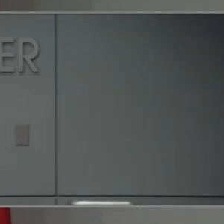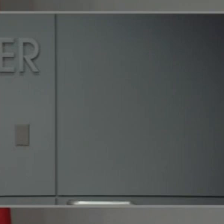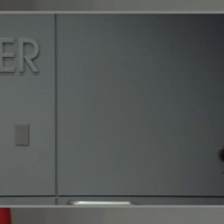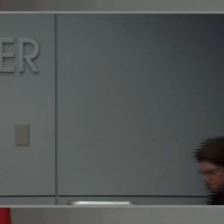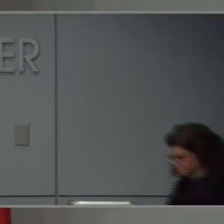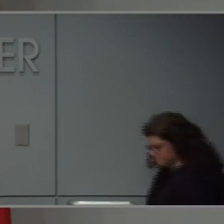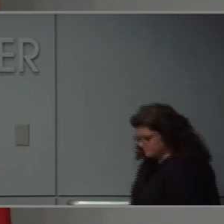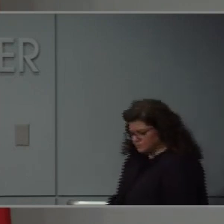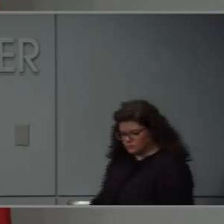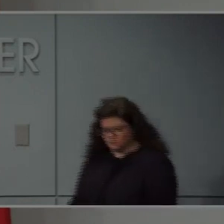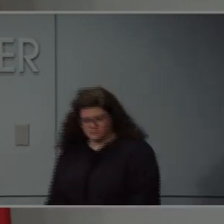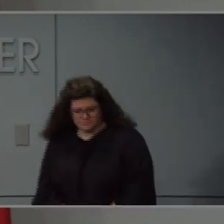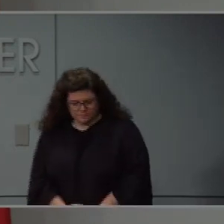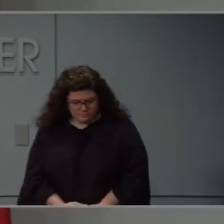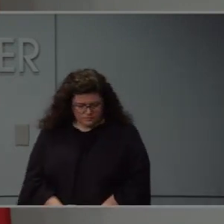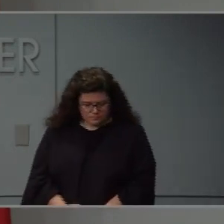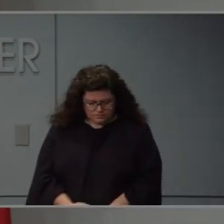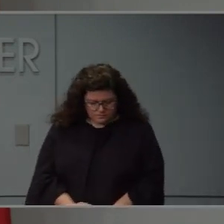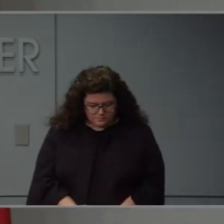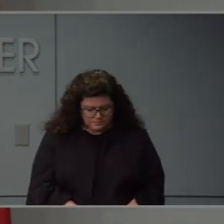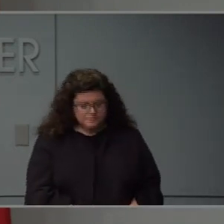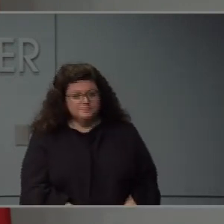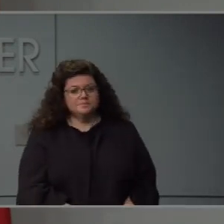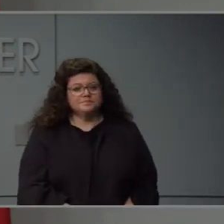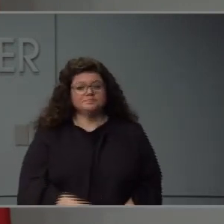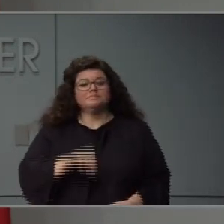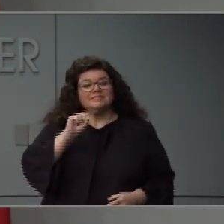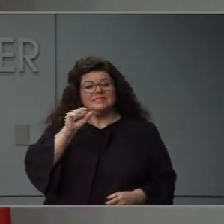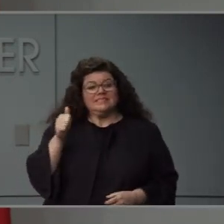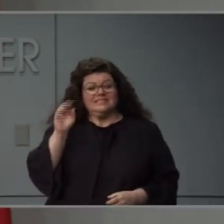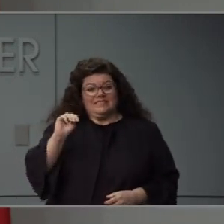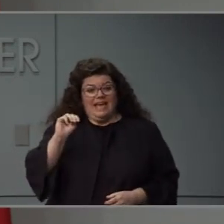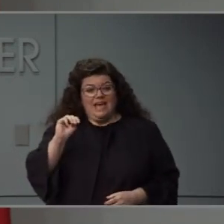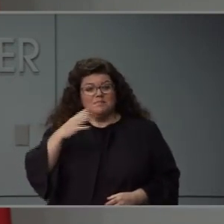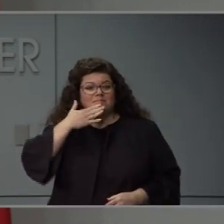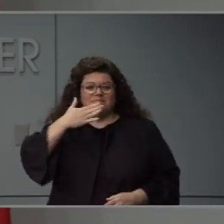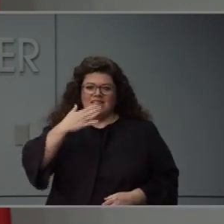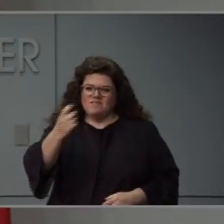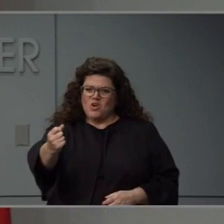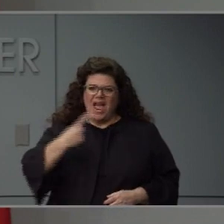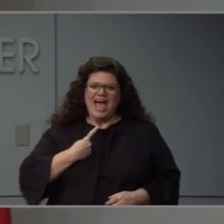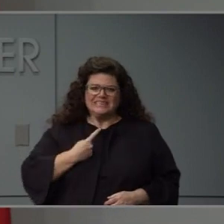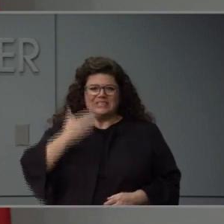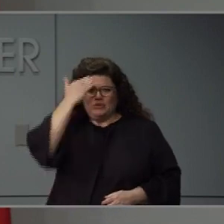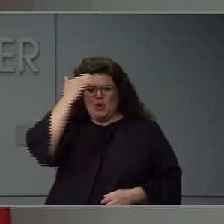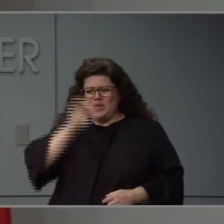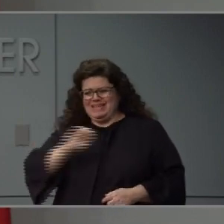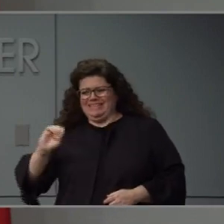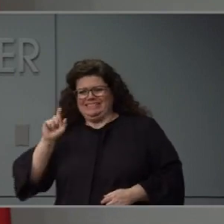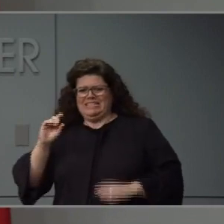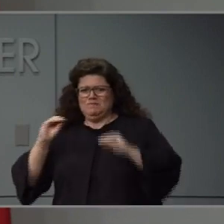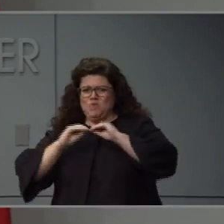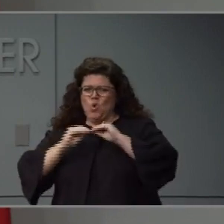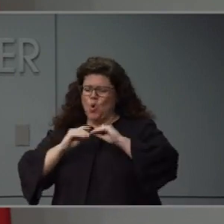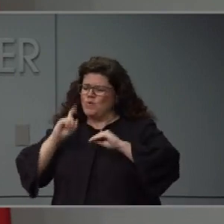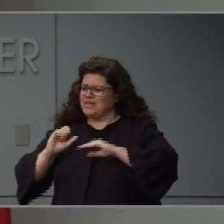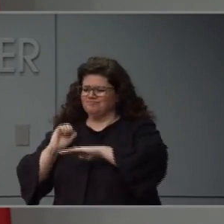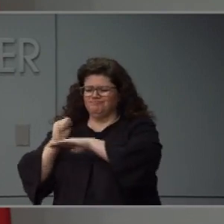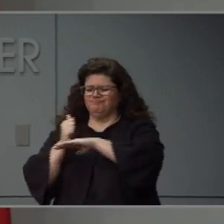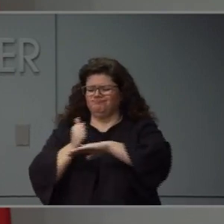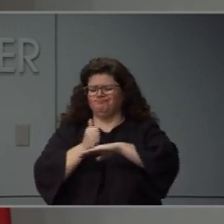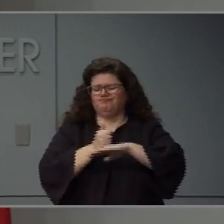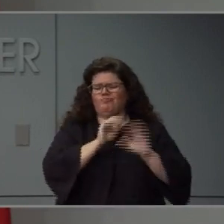does not have the sites that we would like to see. We know we need those sites in every part of our community. That's where